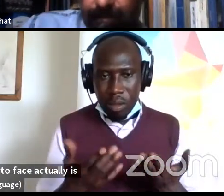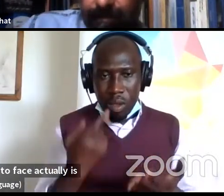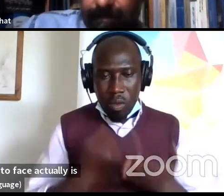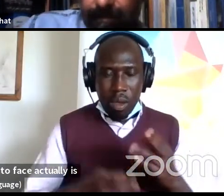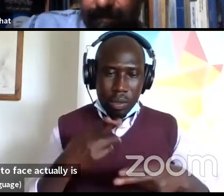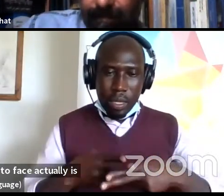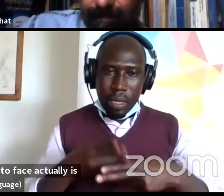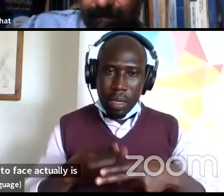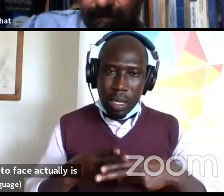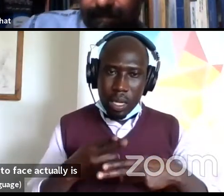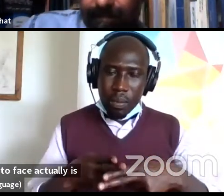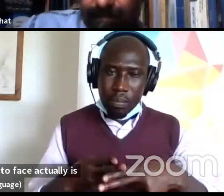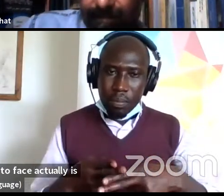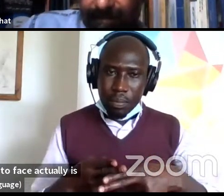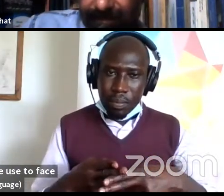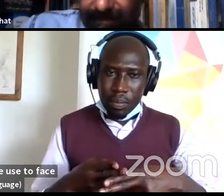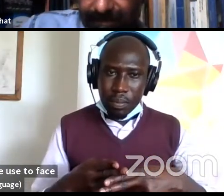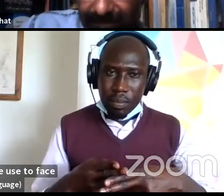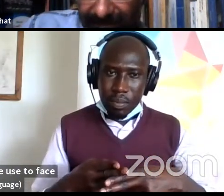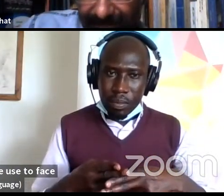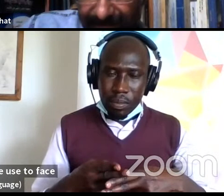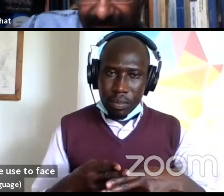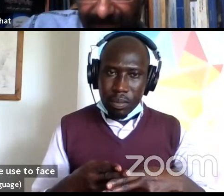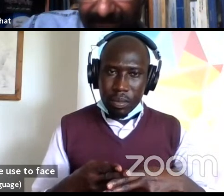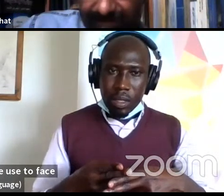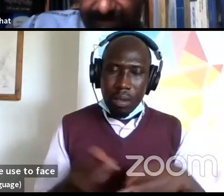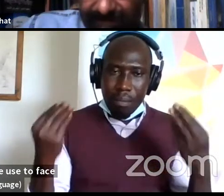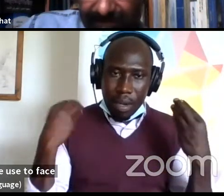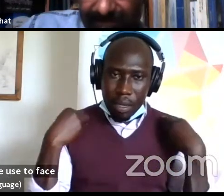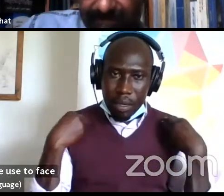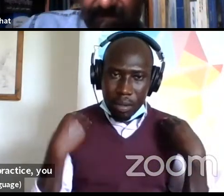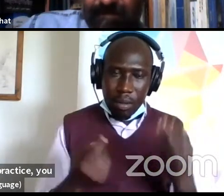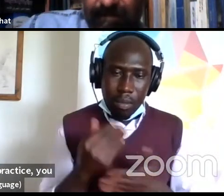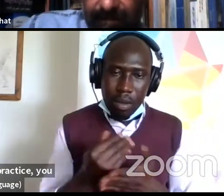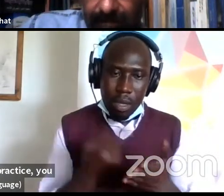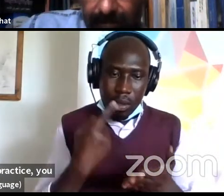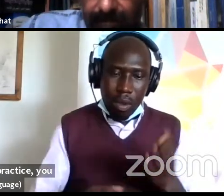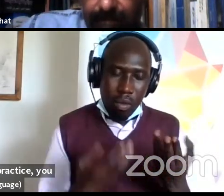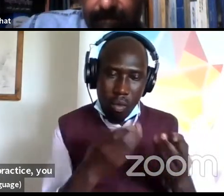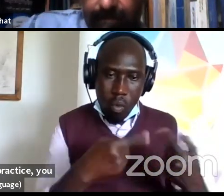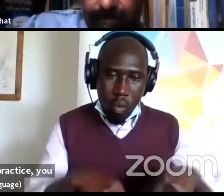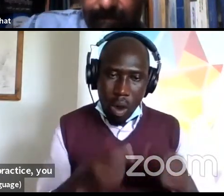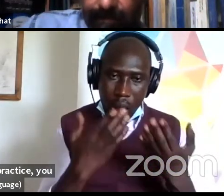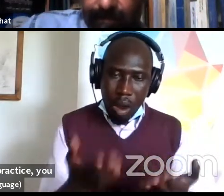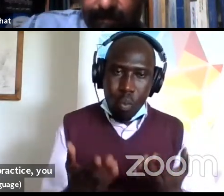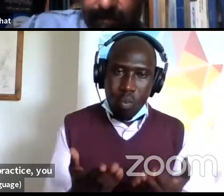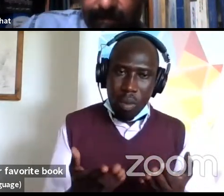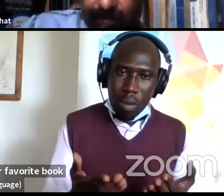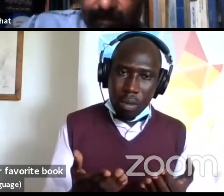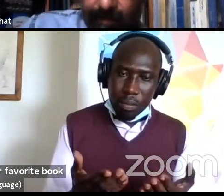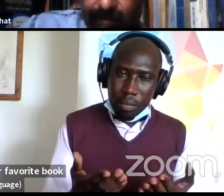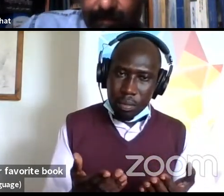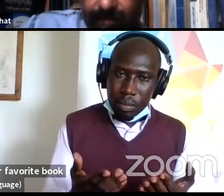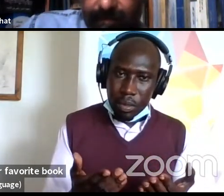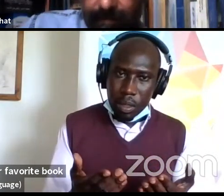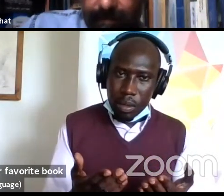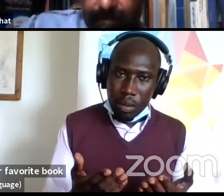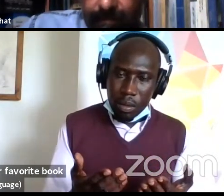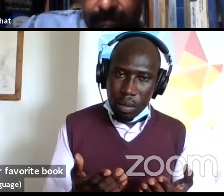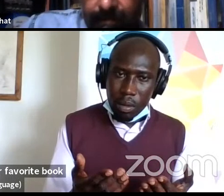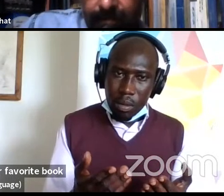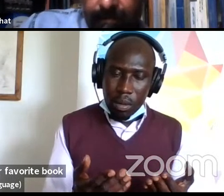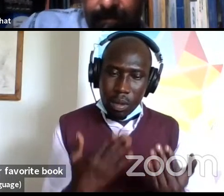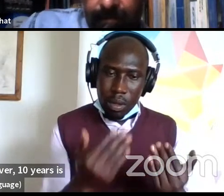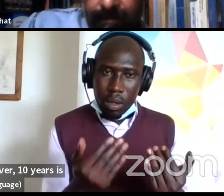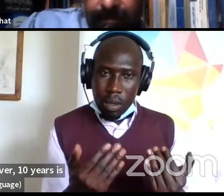call, in a way, traditional, because that's what we have been facing for over 10 years, is that